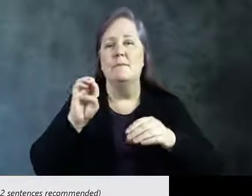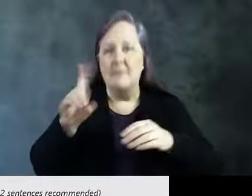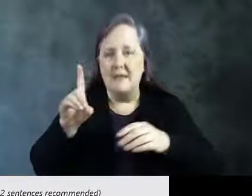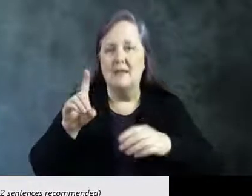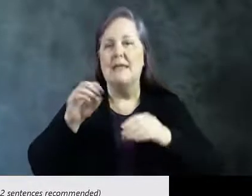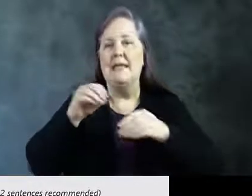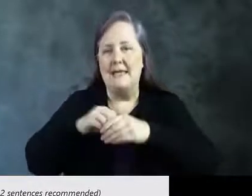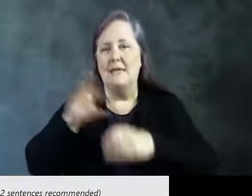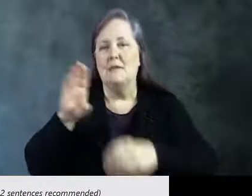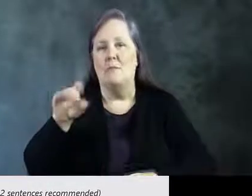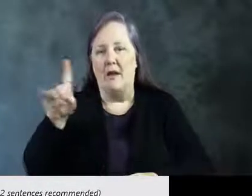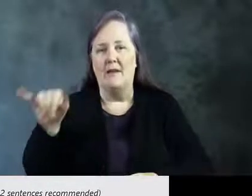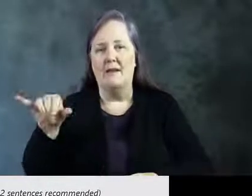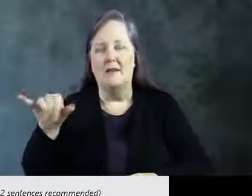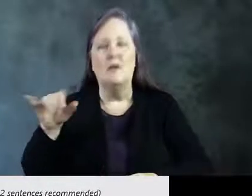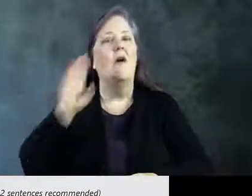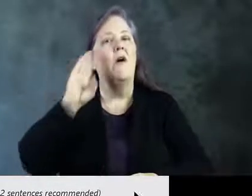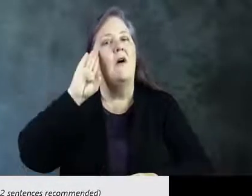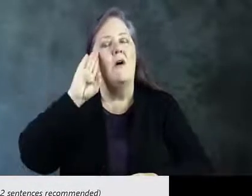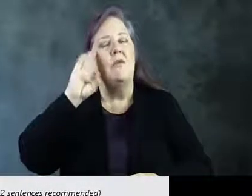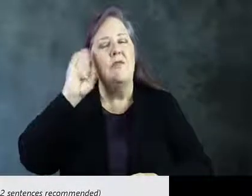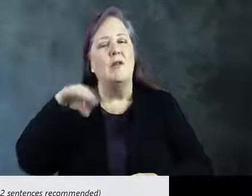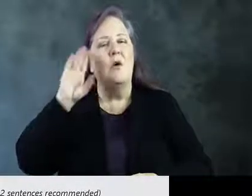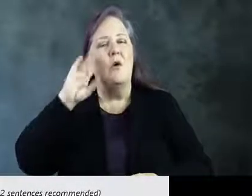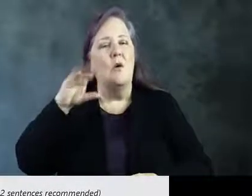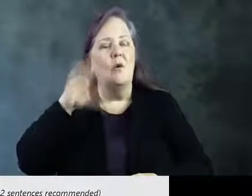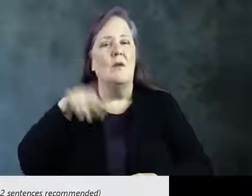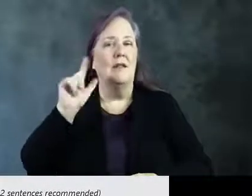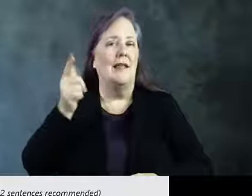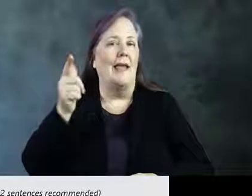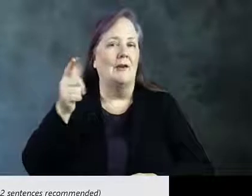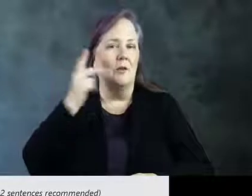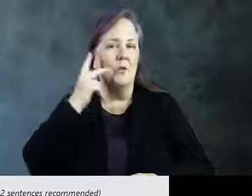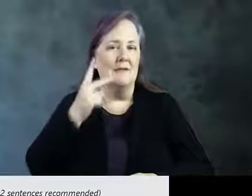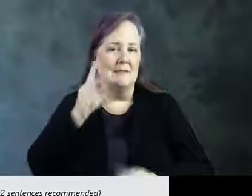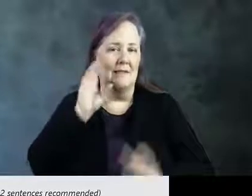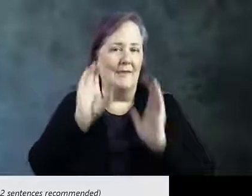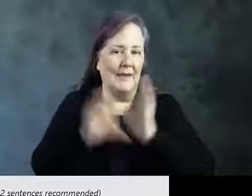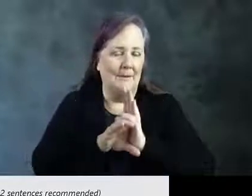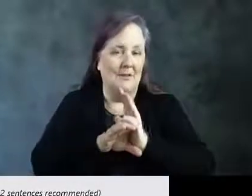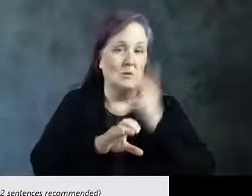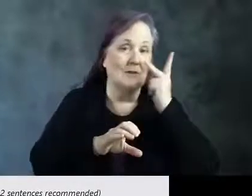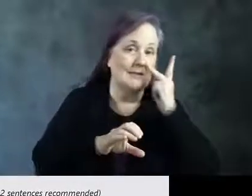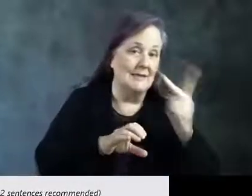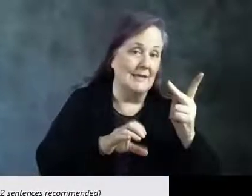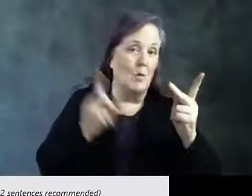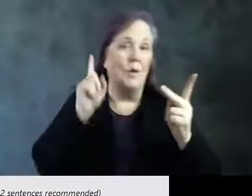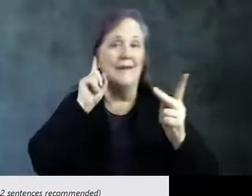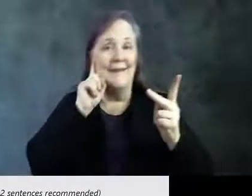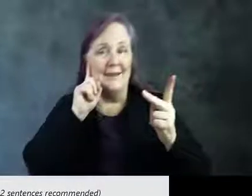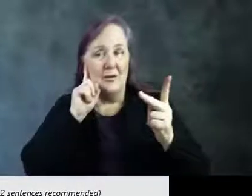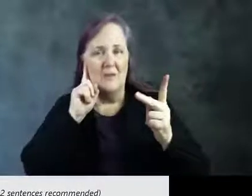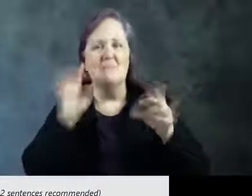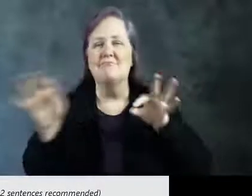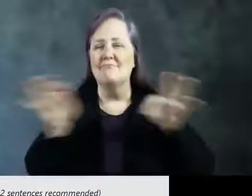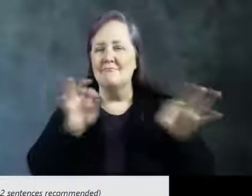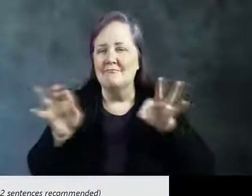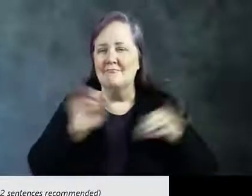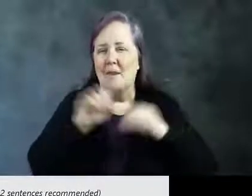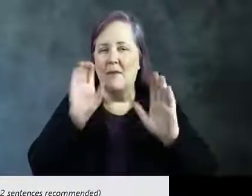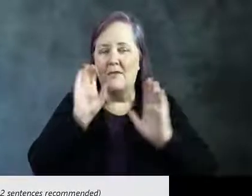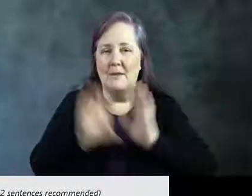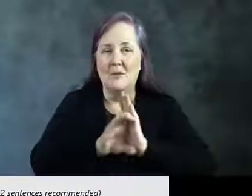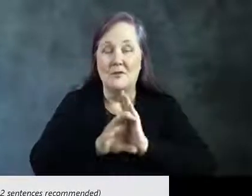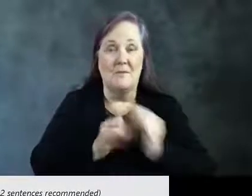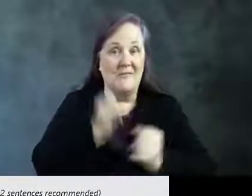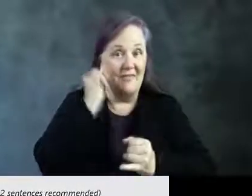So that way they'll know there's an image, and then they know they're going to see or hear about what the image is later on. The last thing